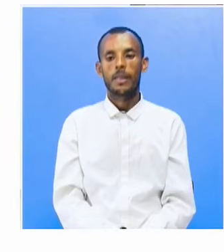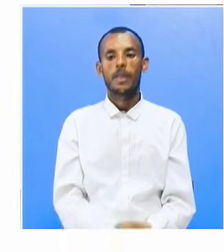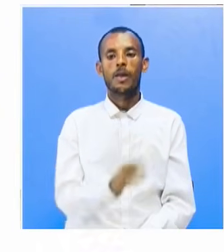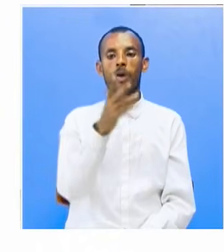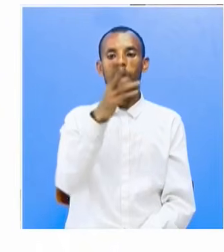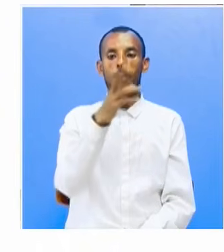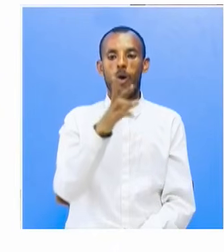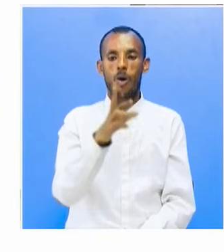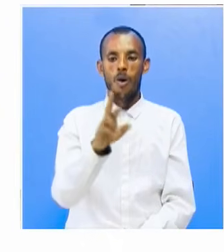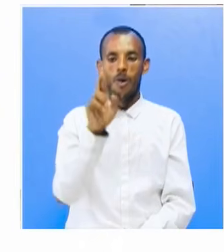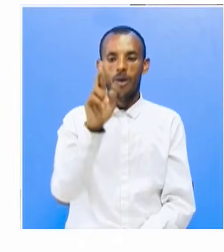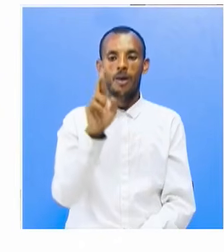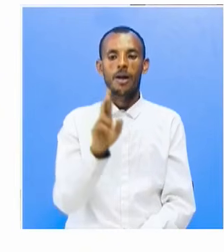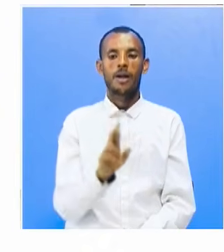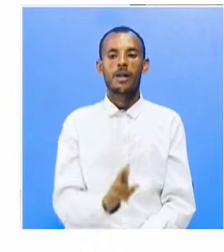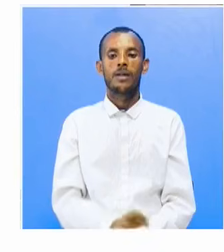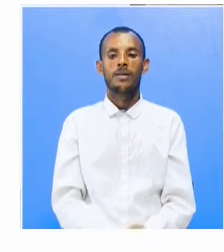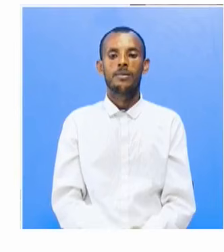or